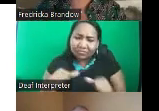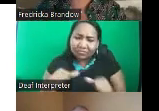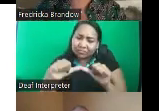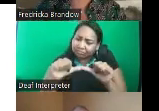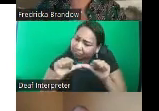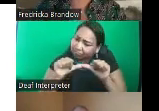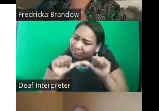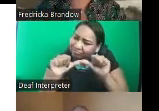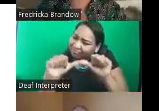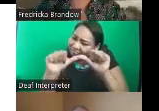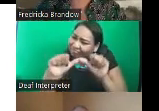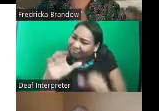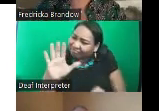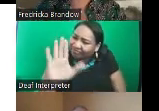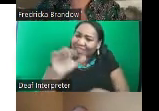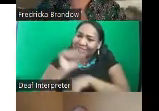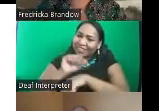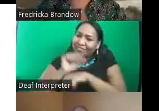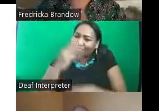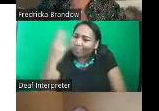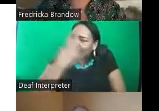work. Pilamiapi.